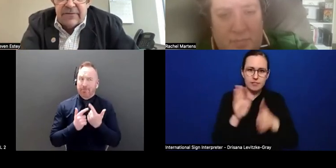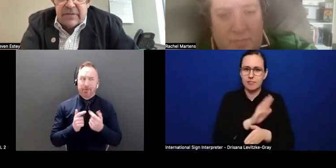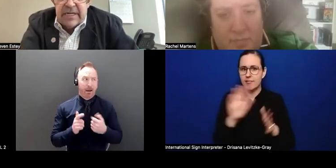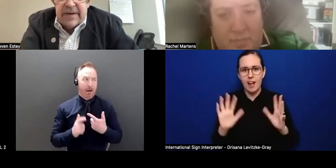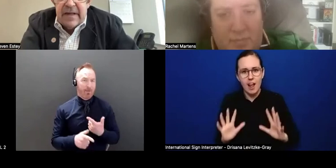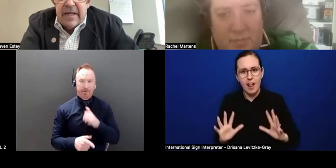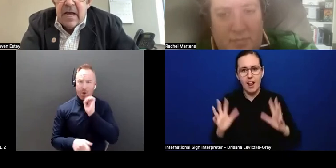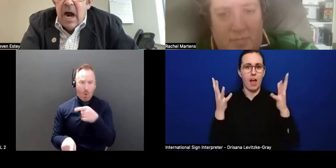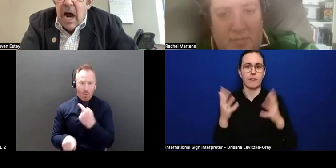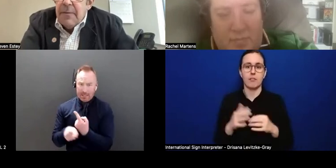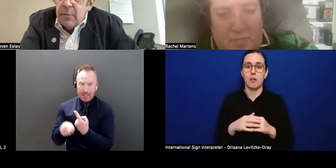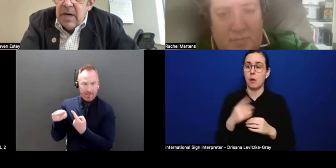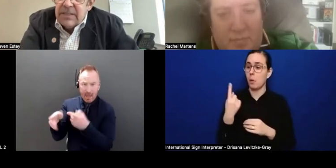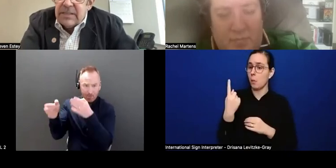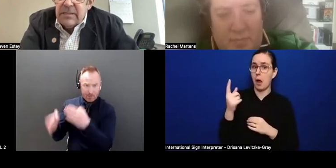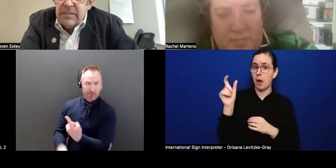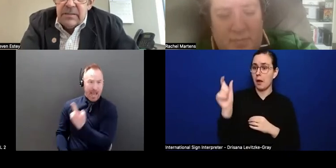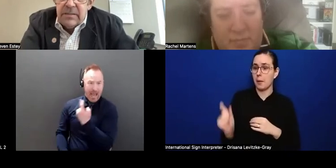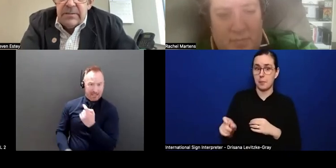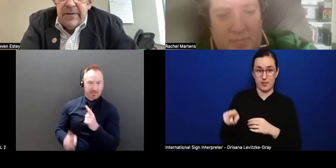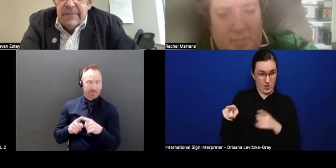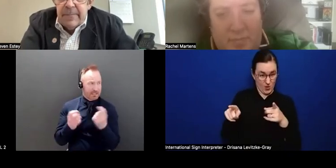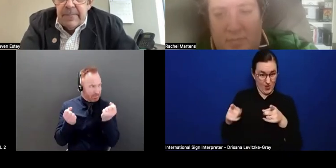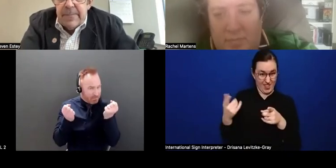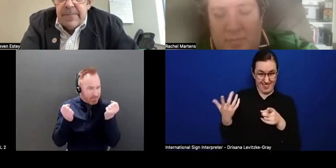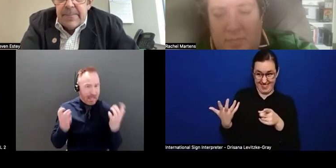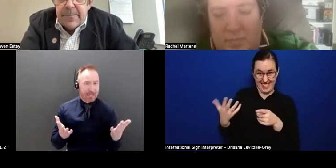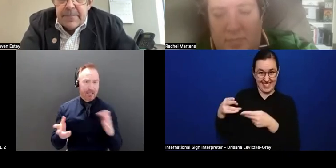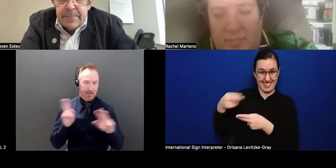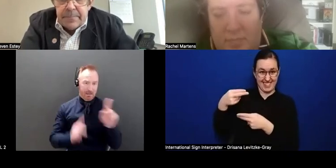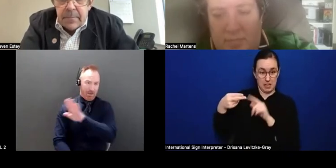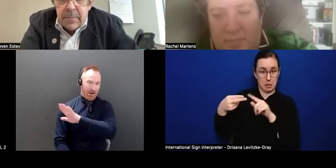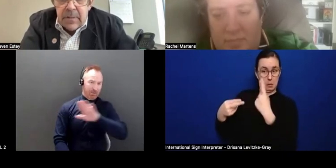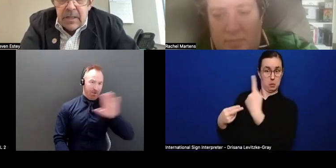the country. Other questions?